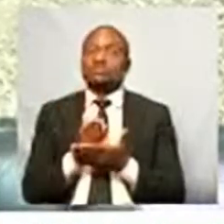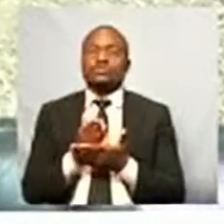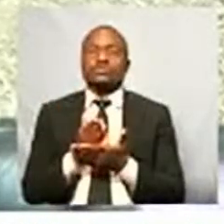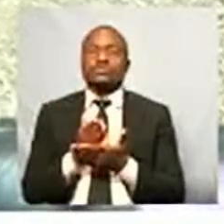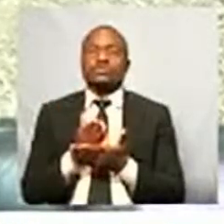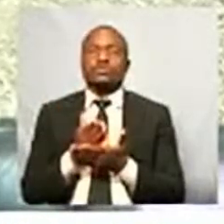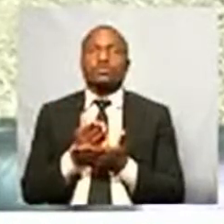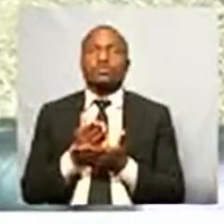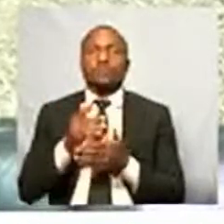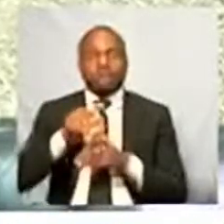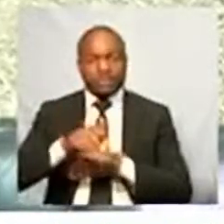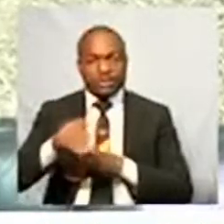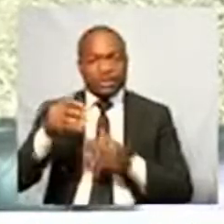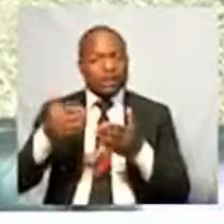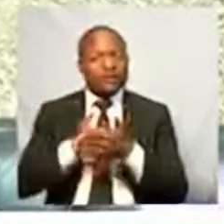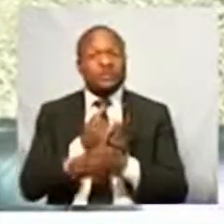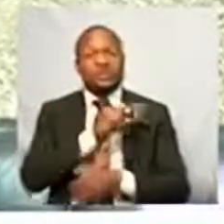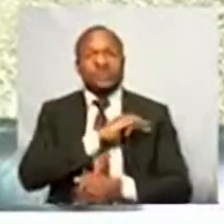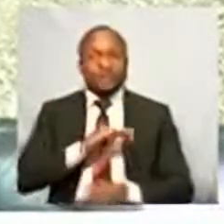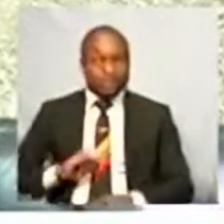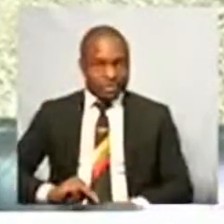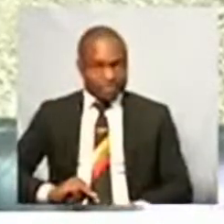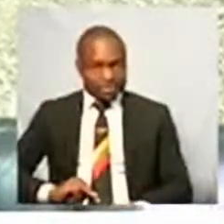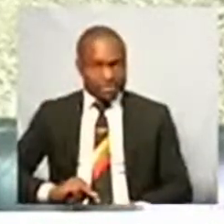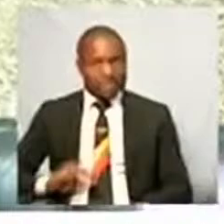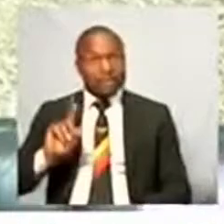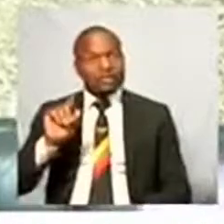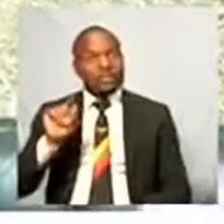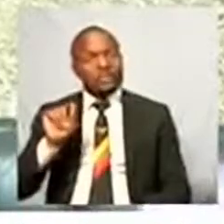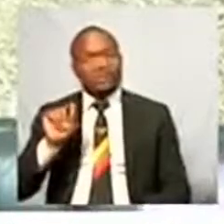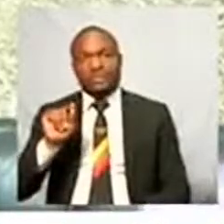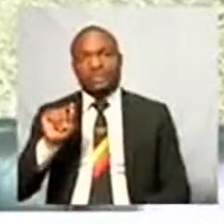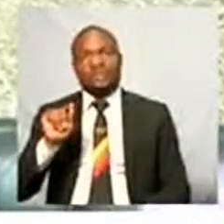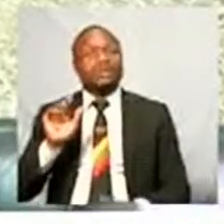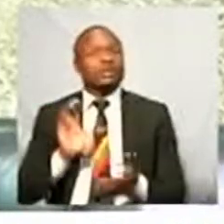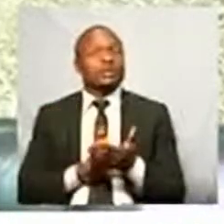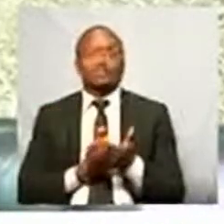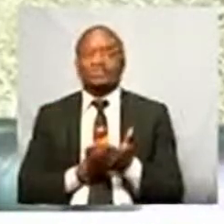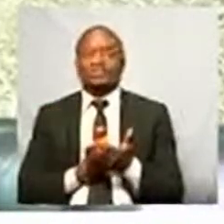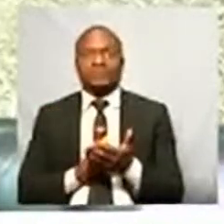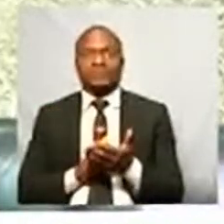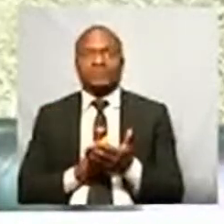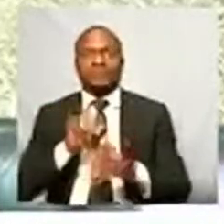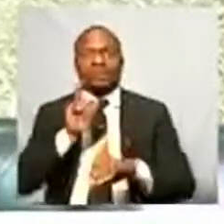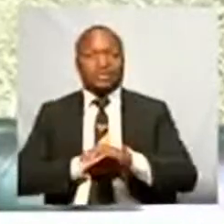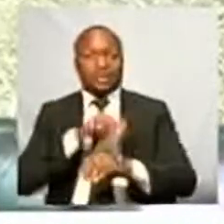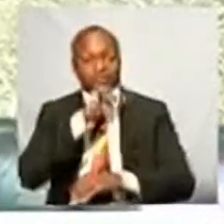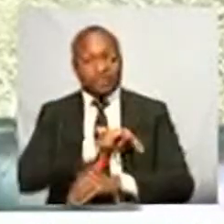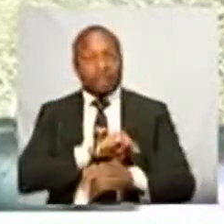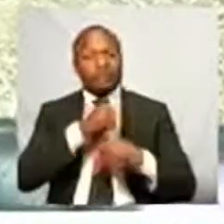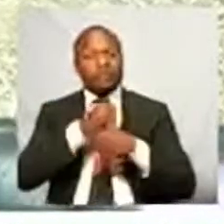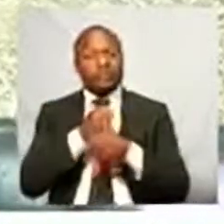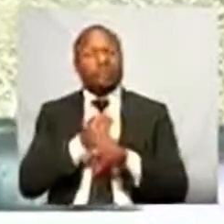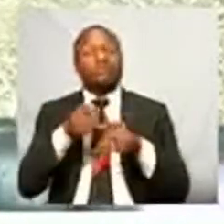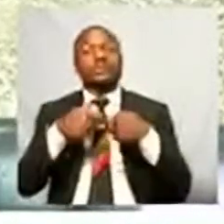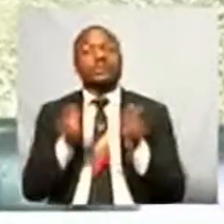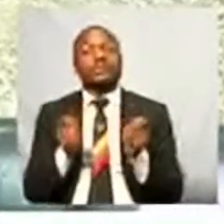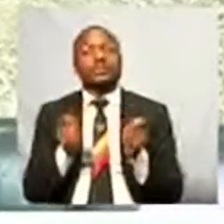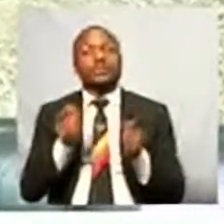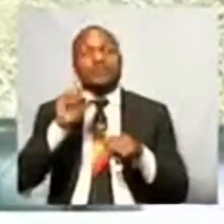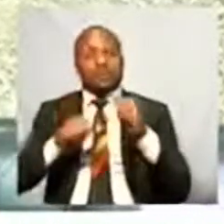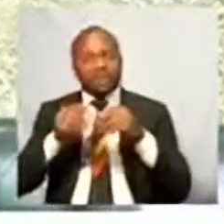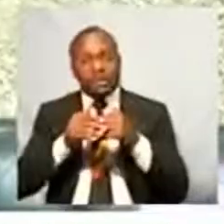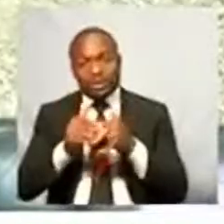year 2000 when NAPSA was created. You cannot sustain a pension scheme where you don't recruit new